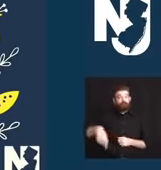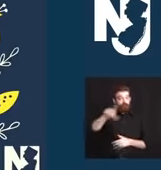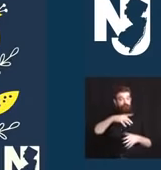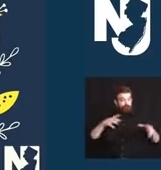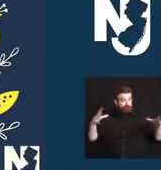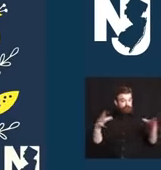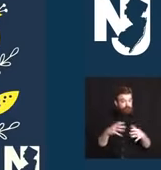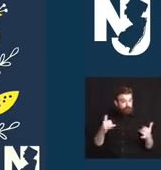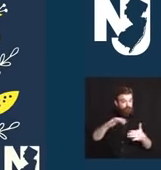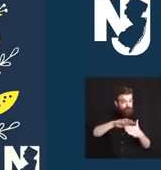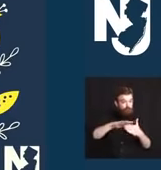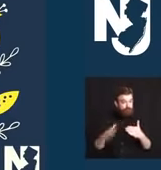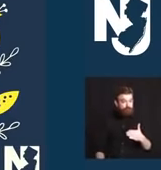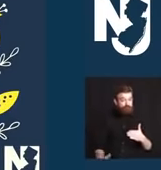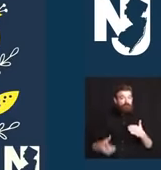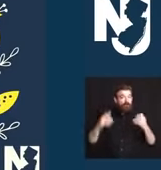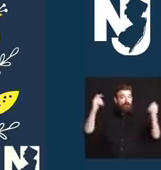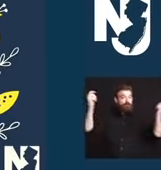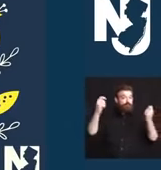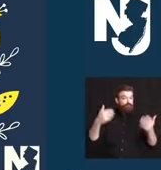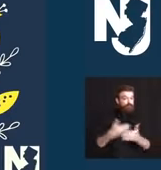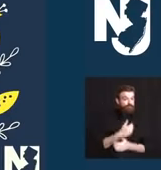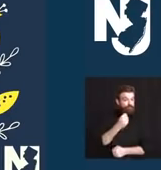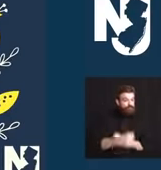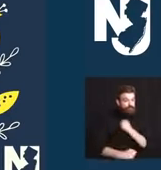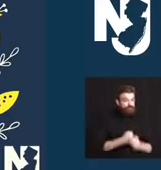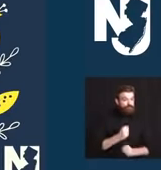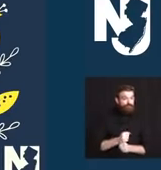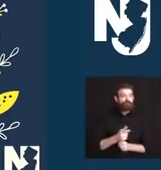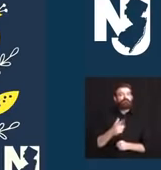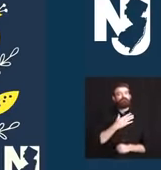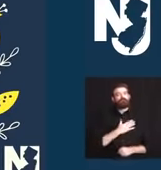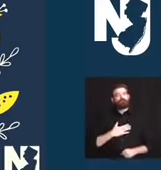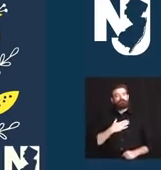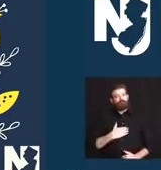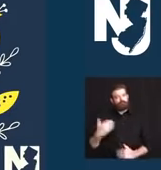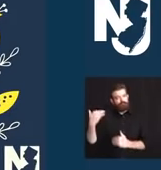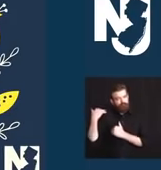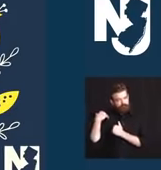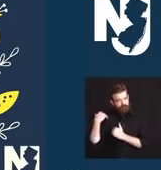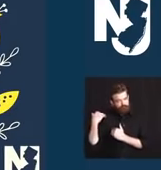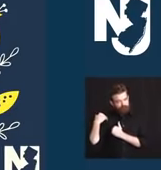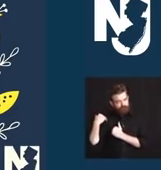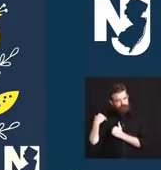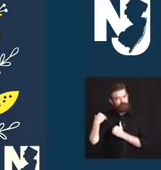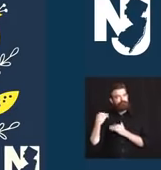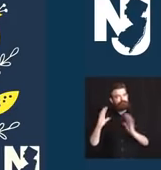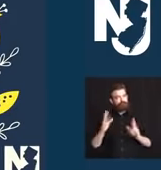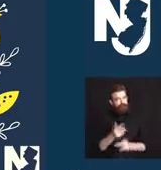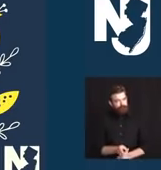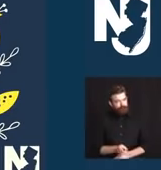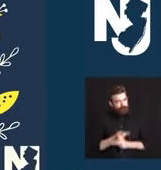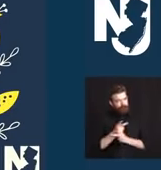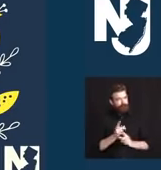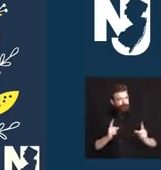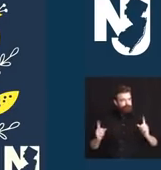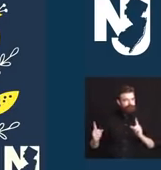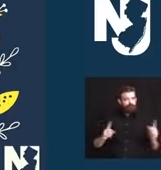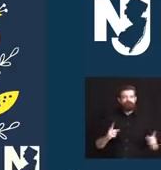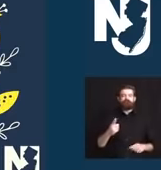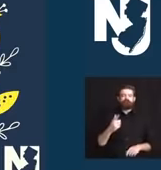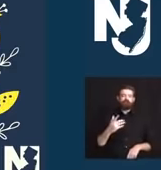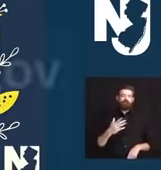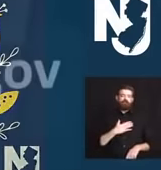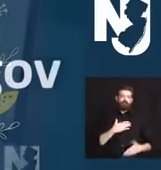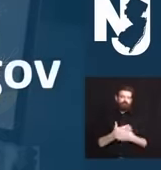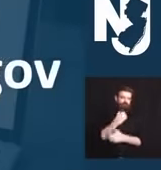year, please do so responsibly. Please, please, please. And again, Shana Tova. With that, I'll turn things over